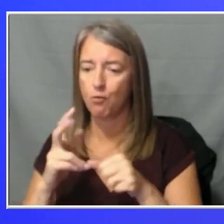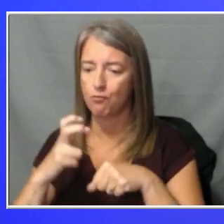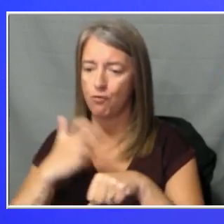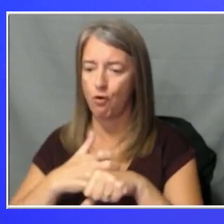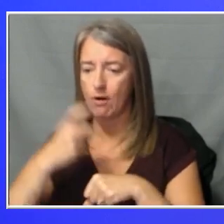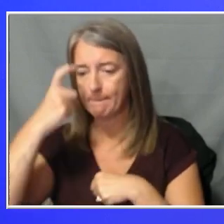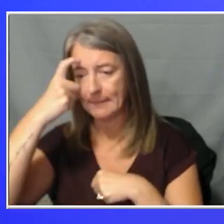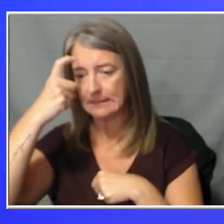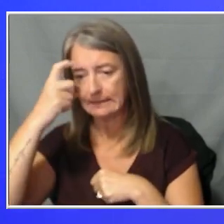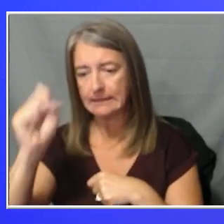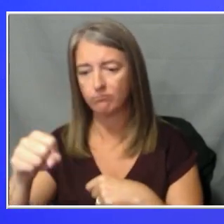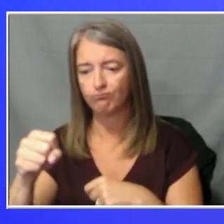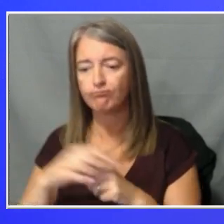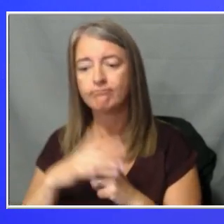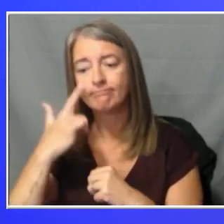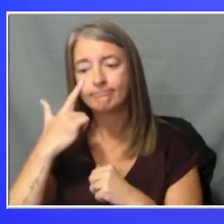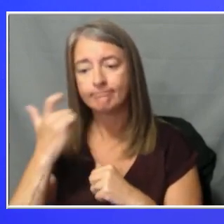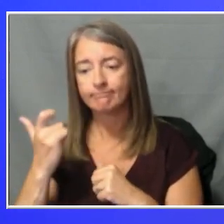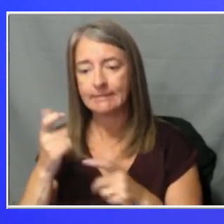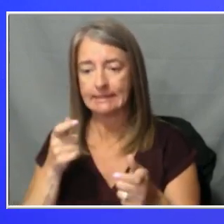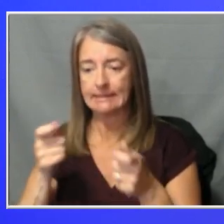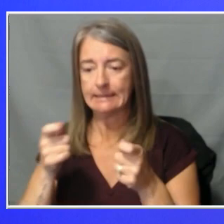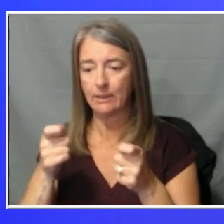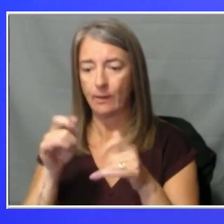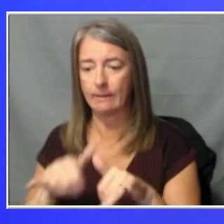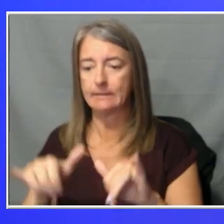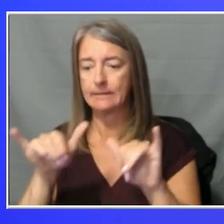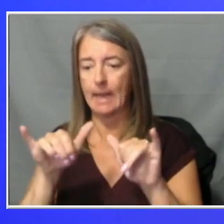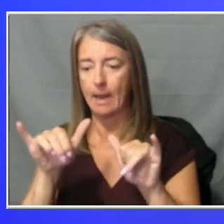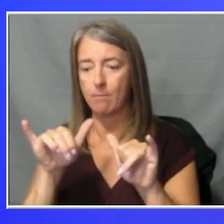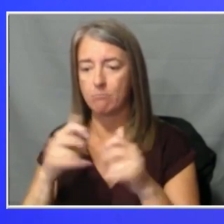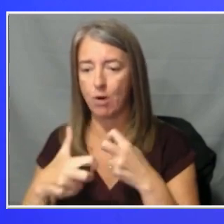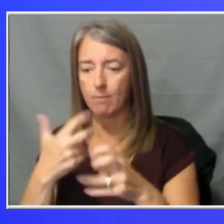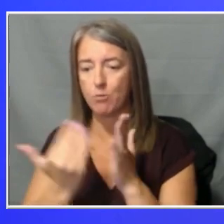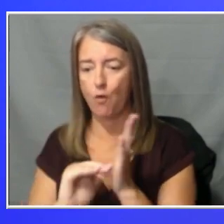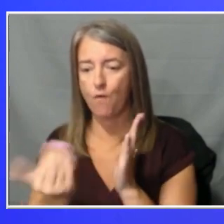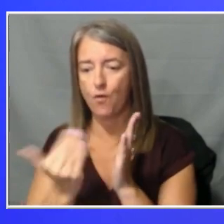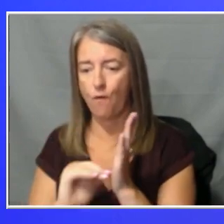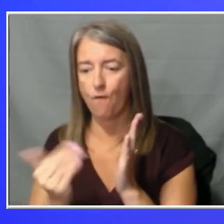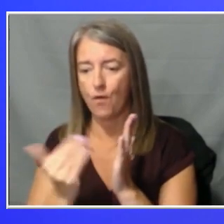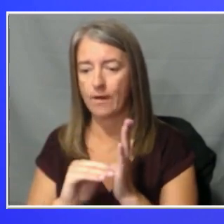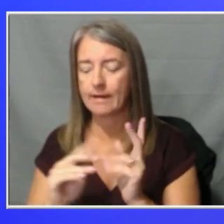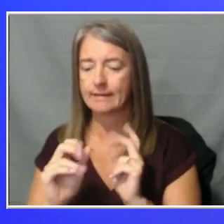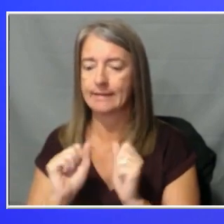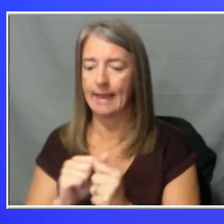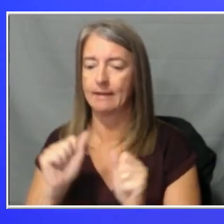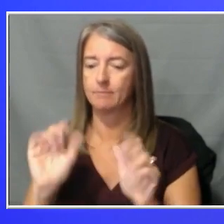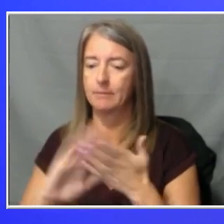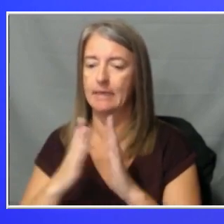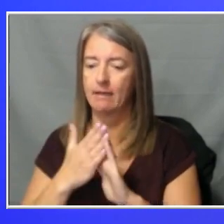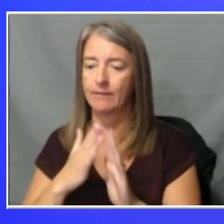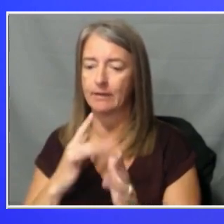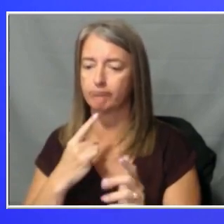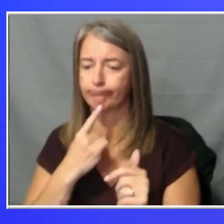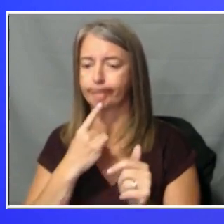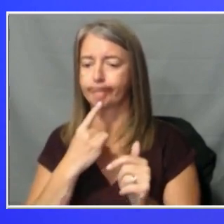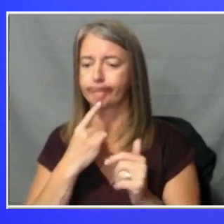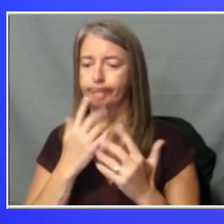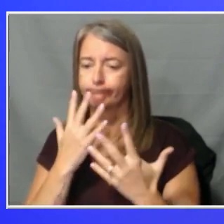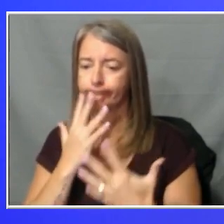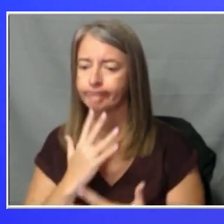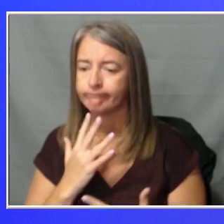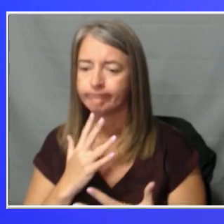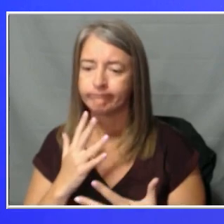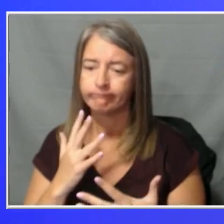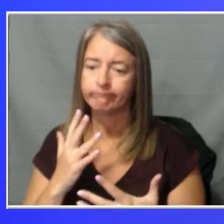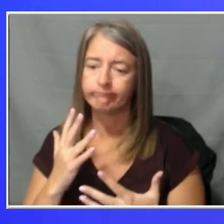mentally, because it's dealing with the same problem over and over again, and it can get very disappointing and discouraging.